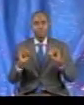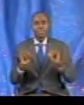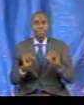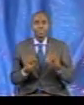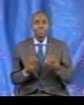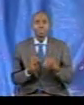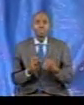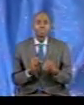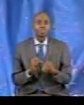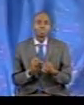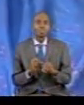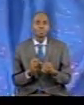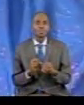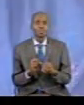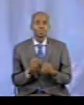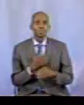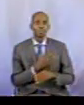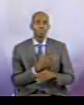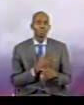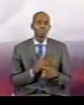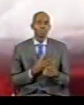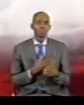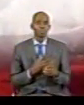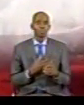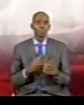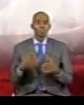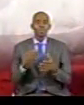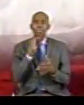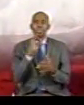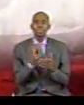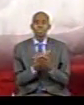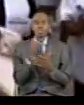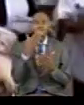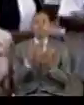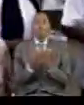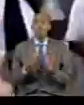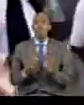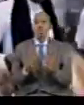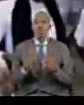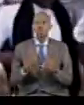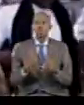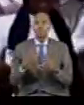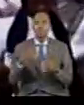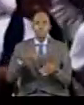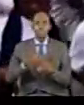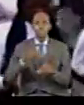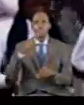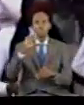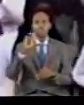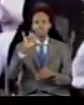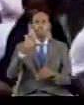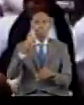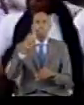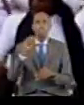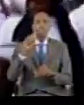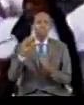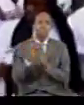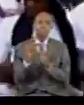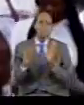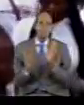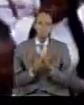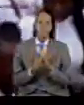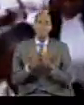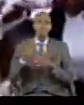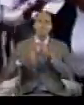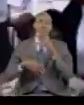a people, He sends a man. It's such a great opportunity for us in Bayelsa State. The Bayelsa State Global